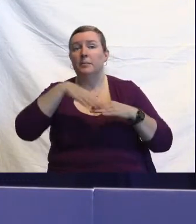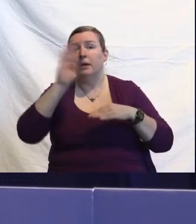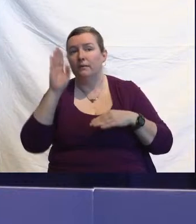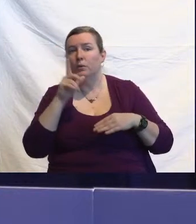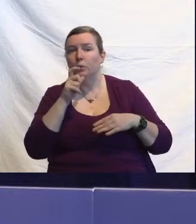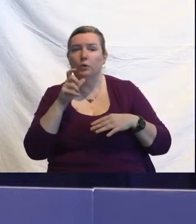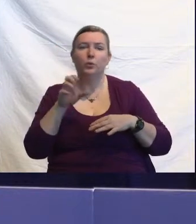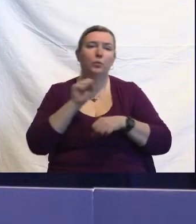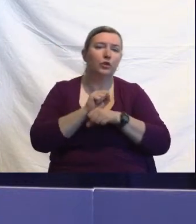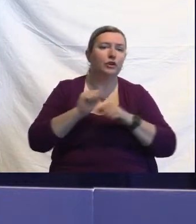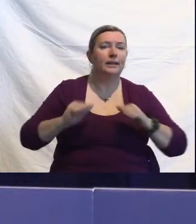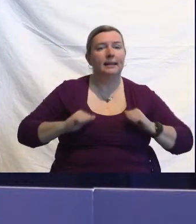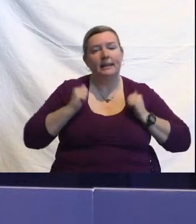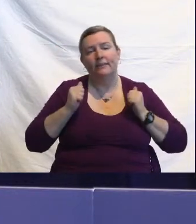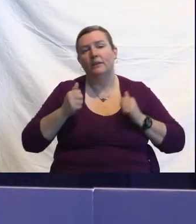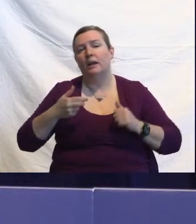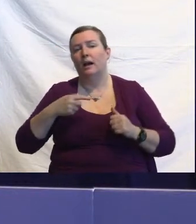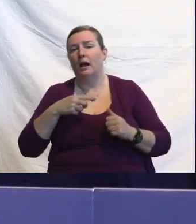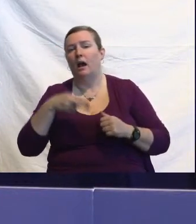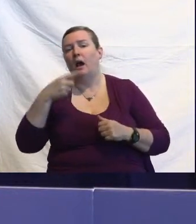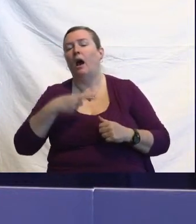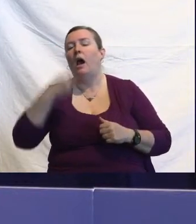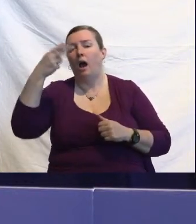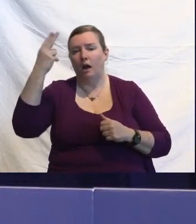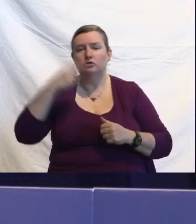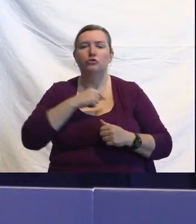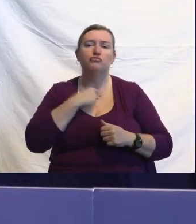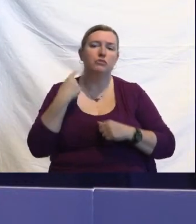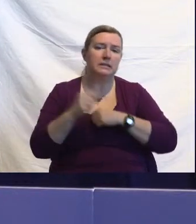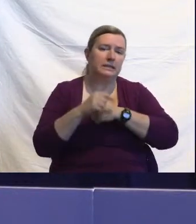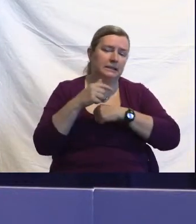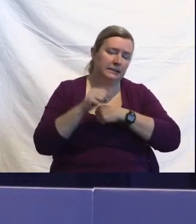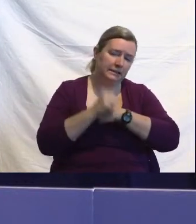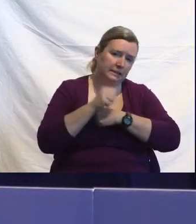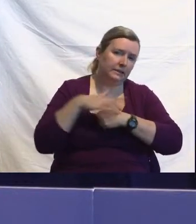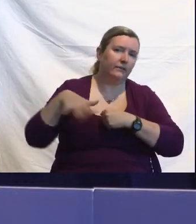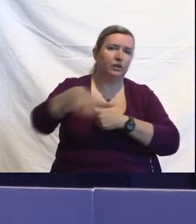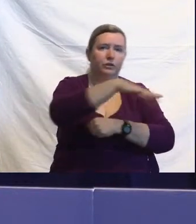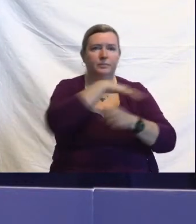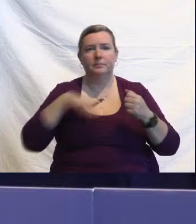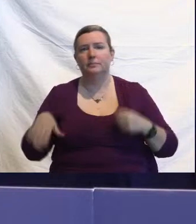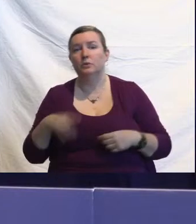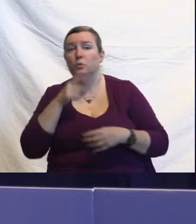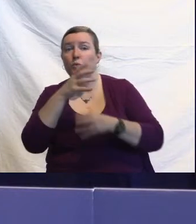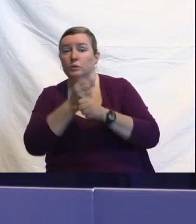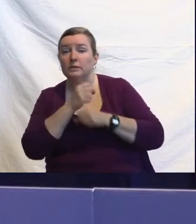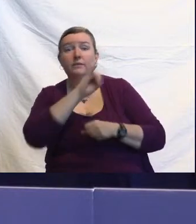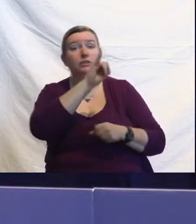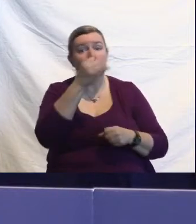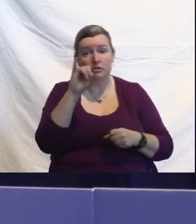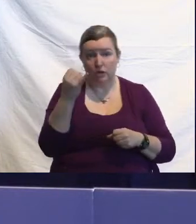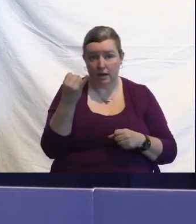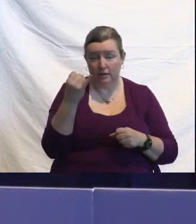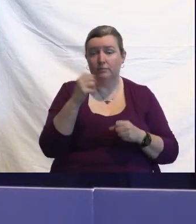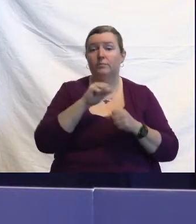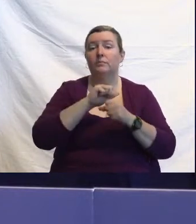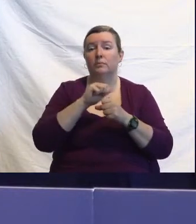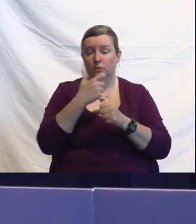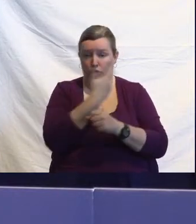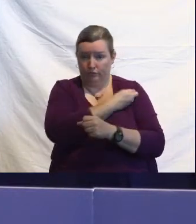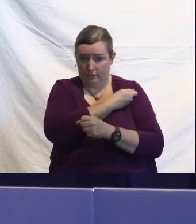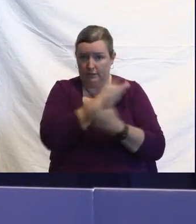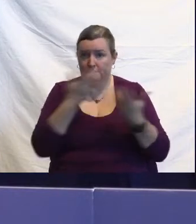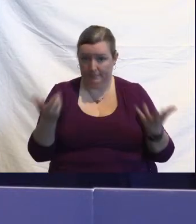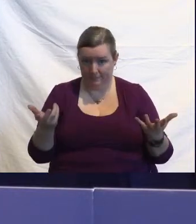settings. For those who got the Johnson & Johnson COVID-19 vaccine, booster shots are also recommended for those who